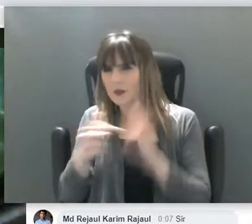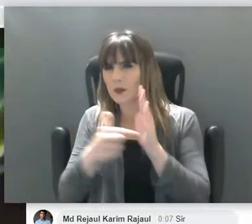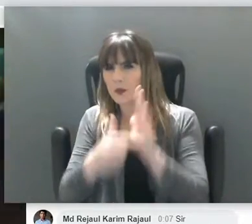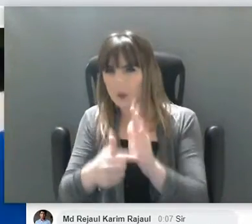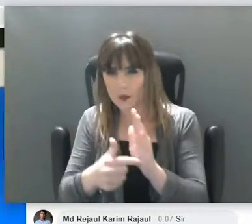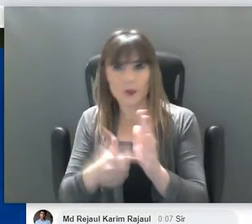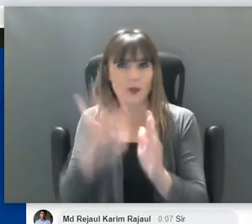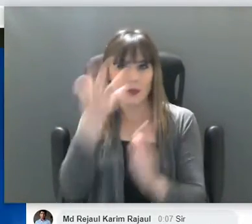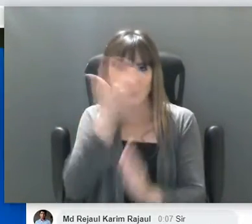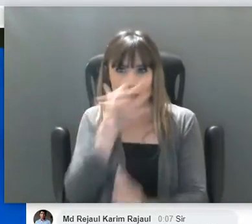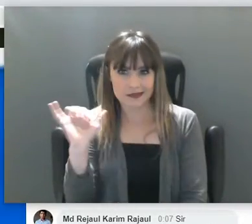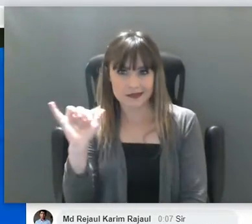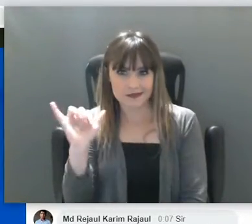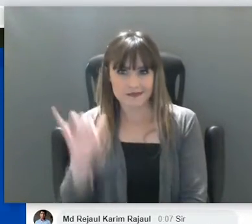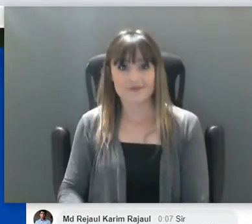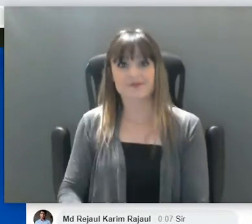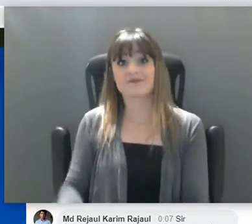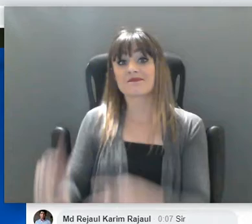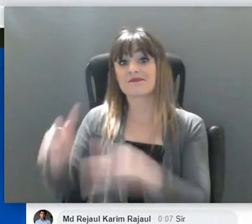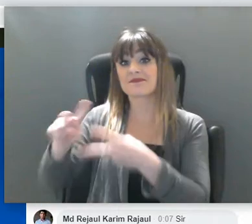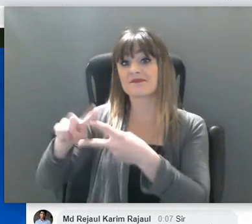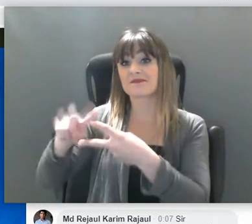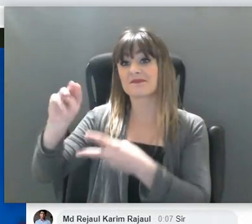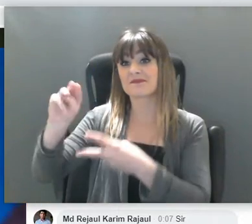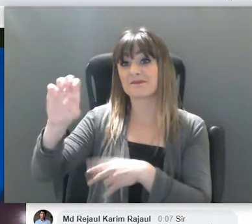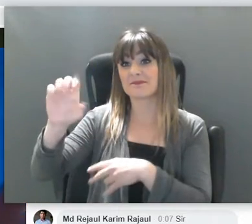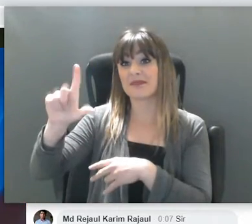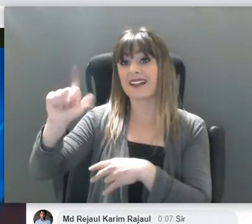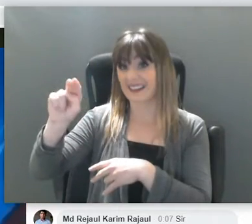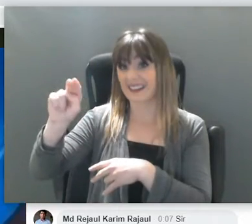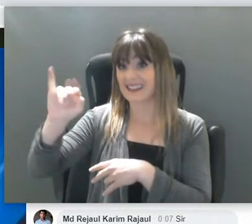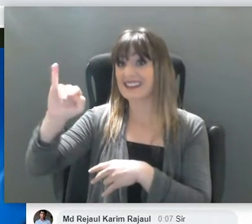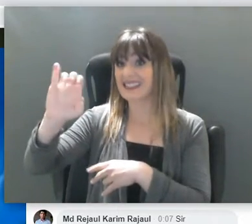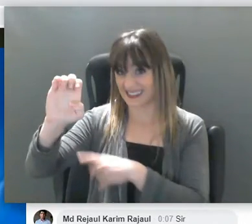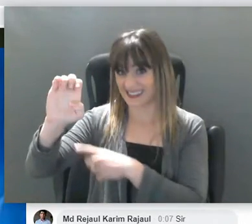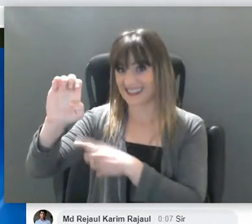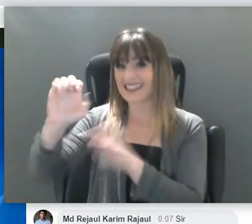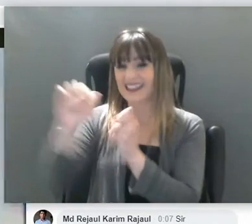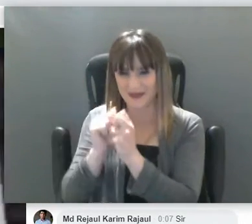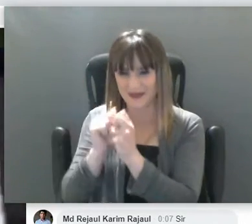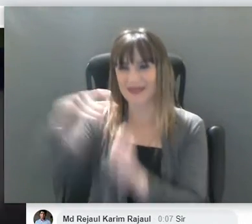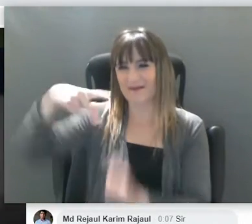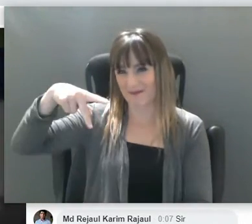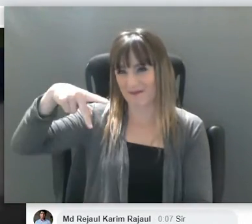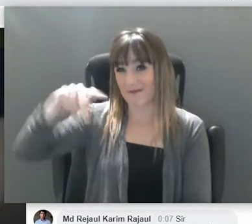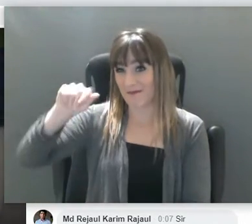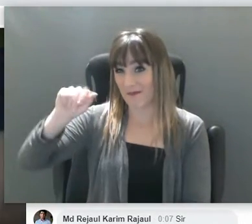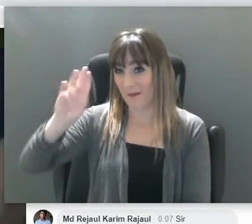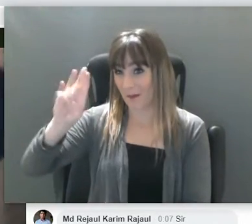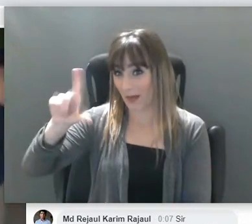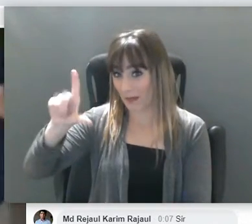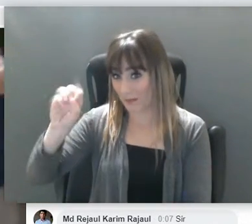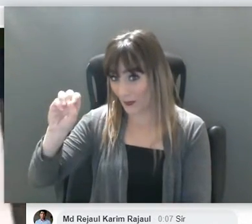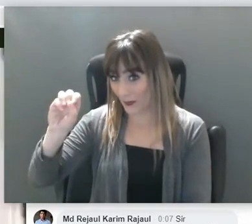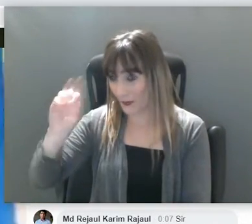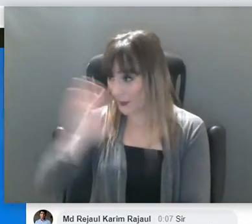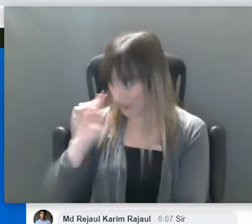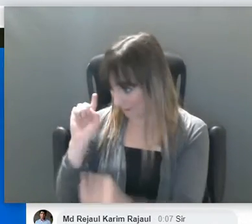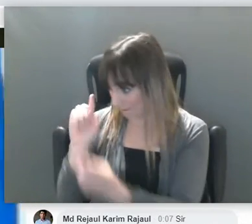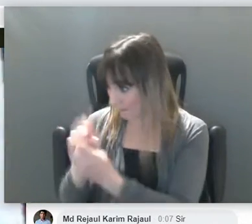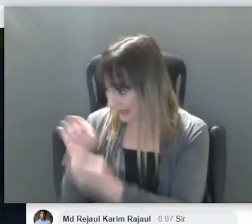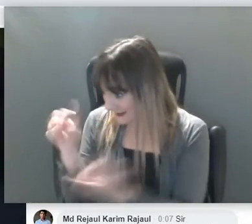up. This is what Melanie really looks like. She joined us once on Channel 4 with that little guy, Pablo. Are we going to meet Pablo today? We are going to meet Pablo